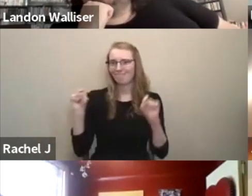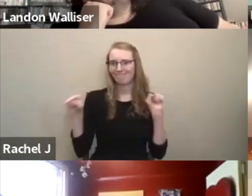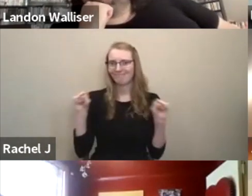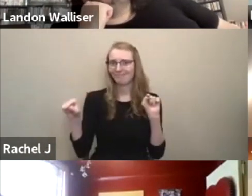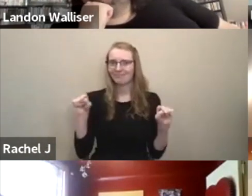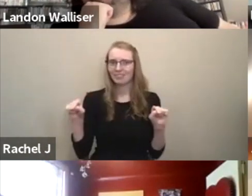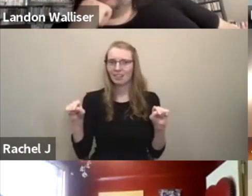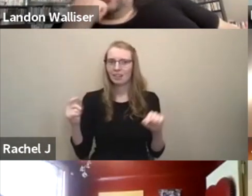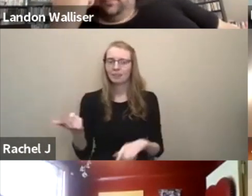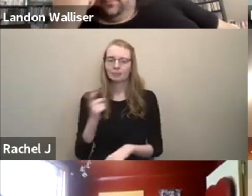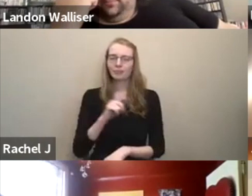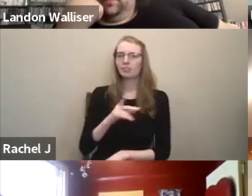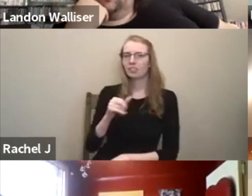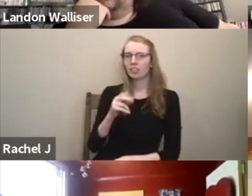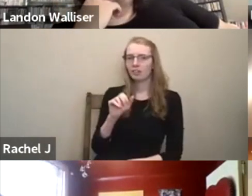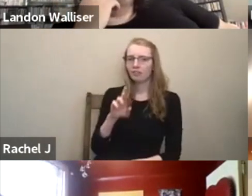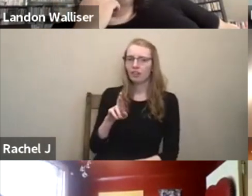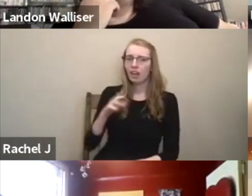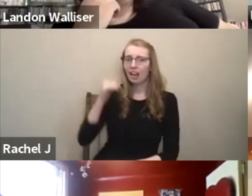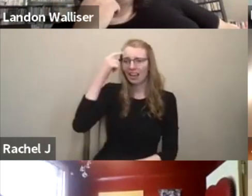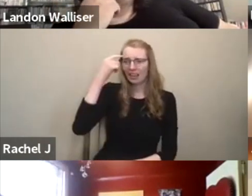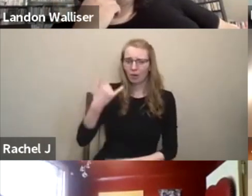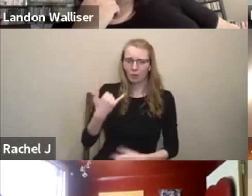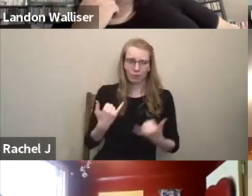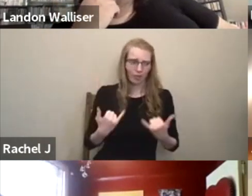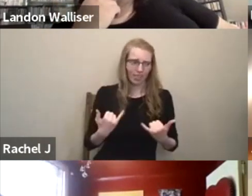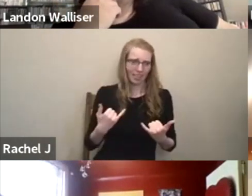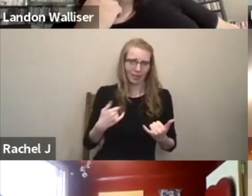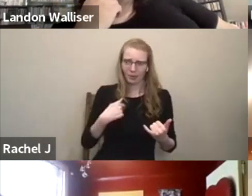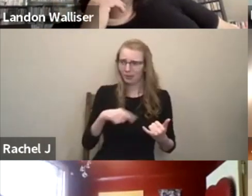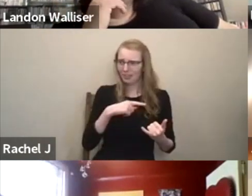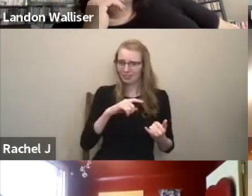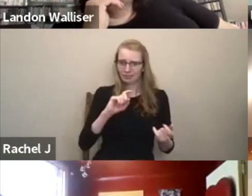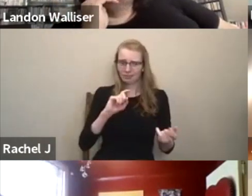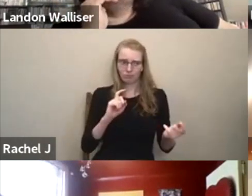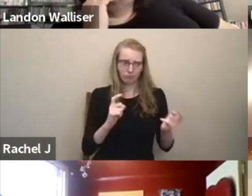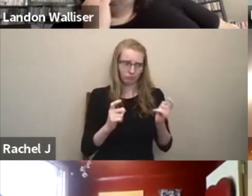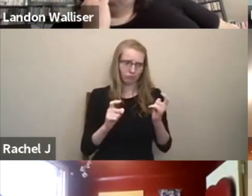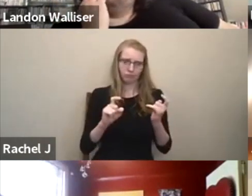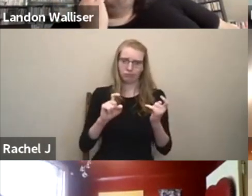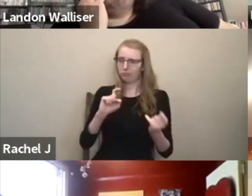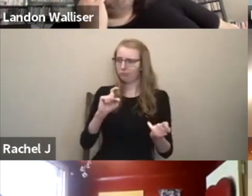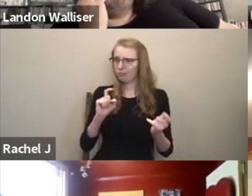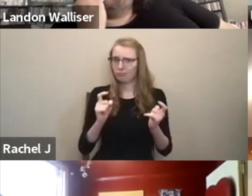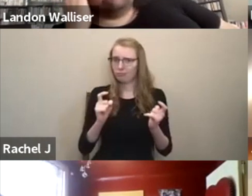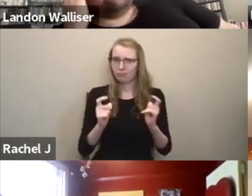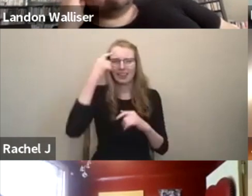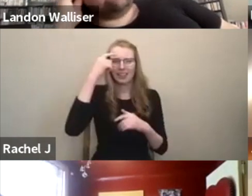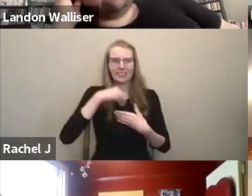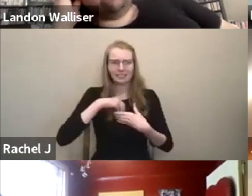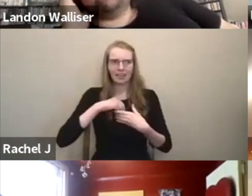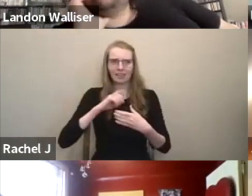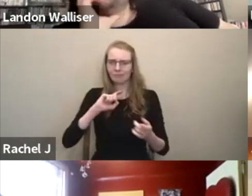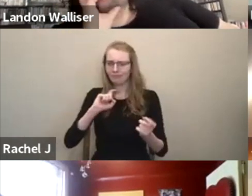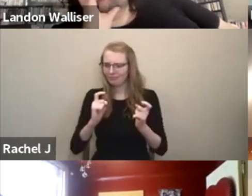and I think my soul is in flux around new plays and plays. So that